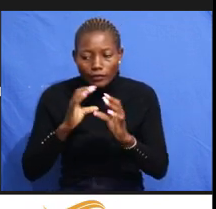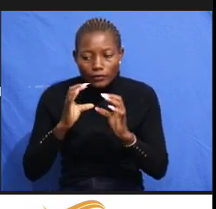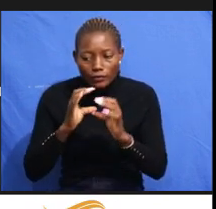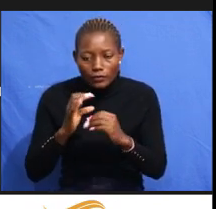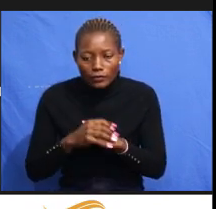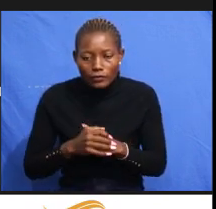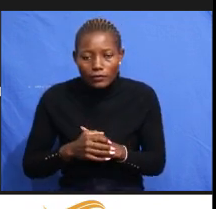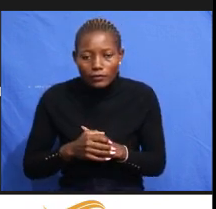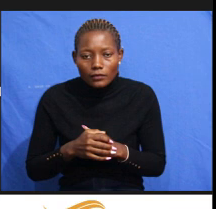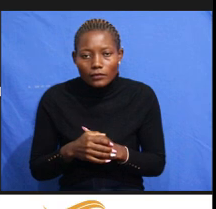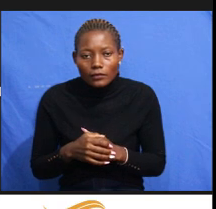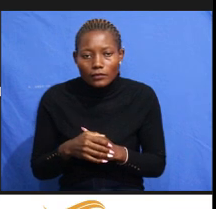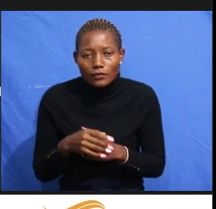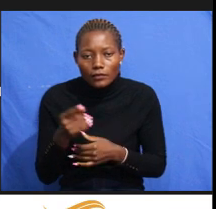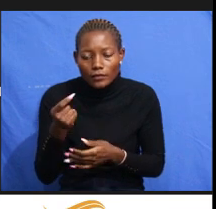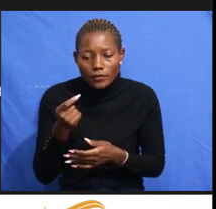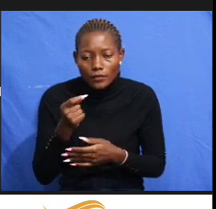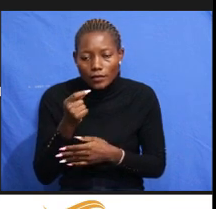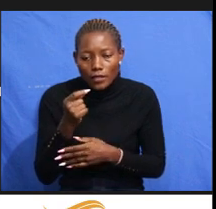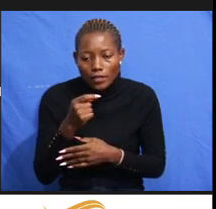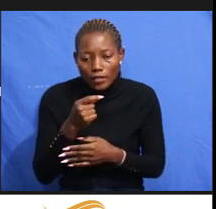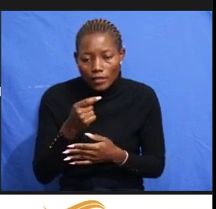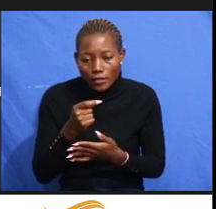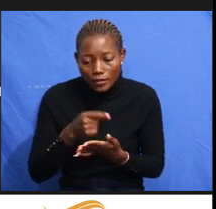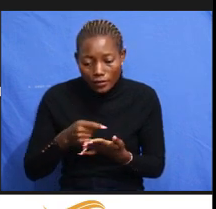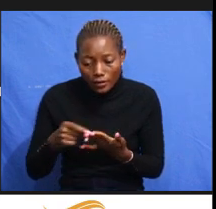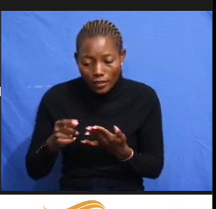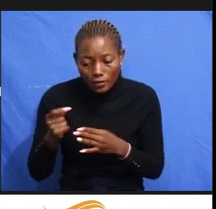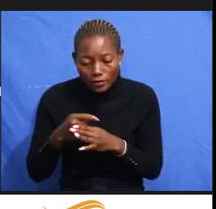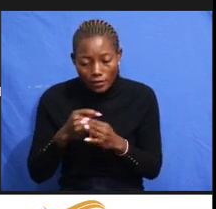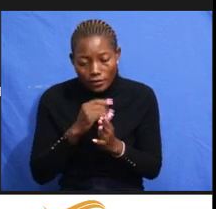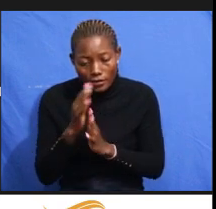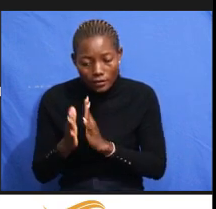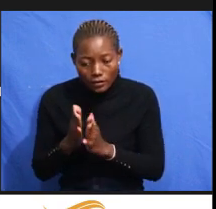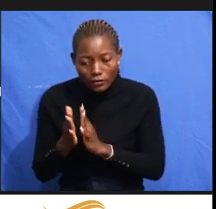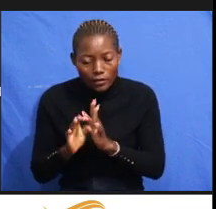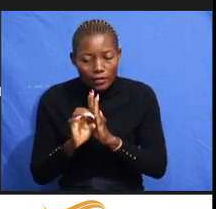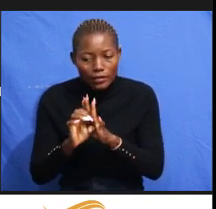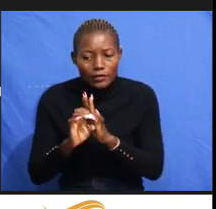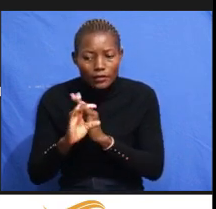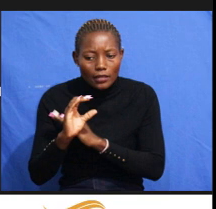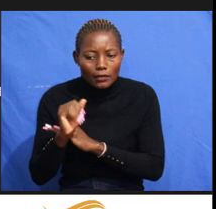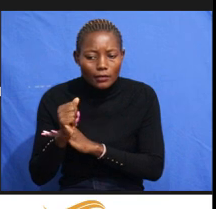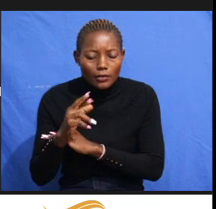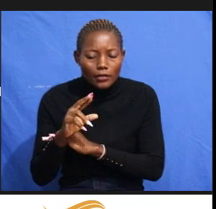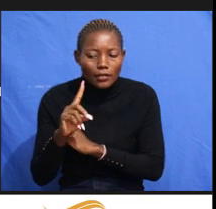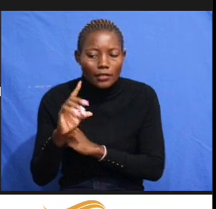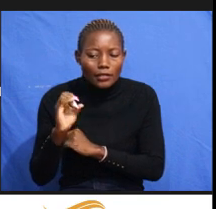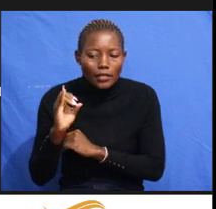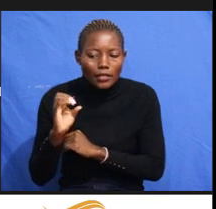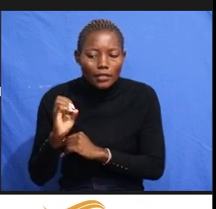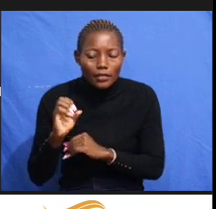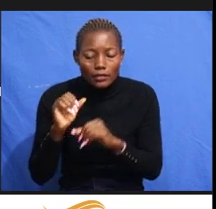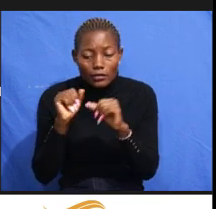his training plan. yeah. Yeah. You see, like when you're training the kind of cardiovascular system, you can use the